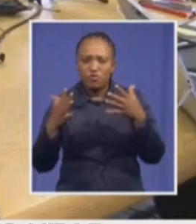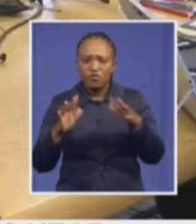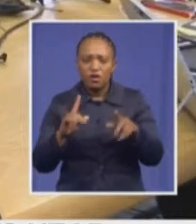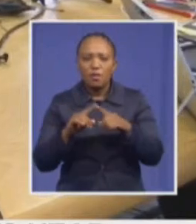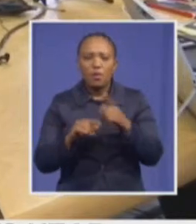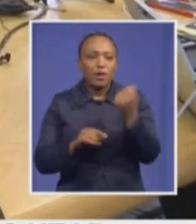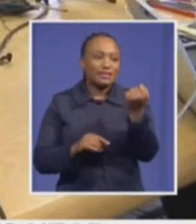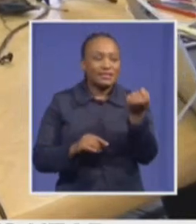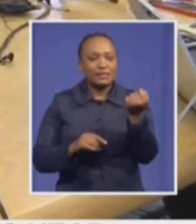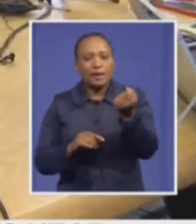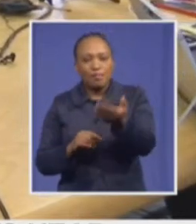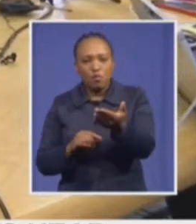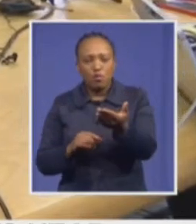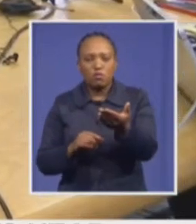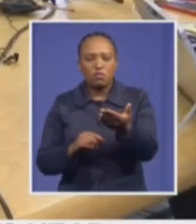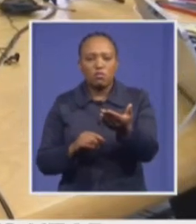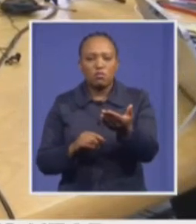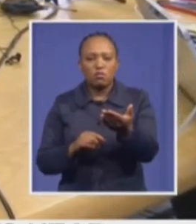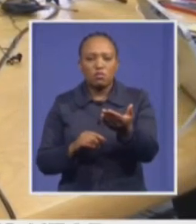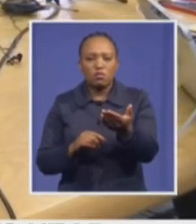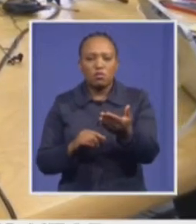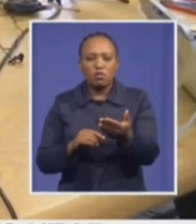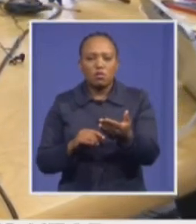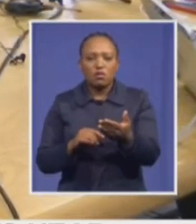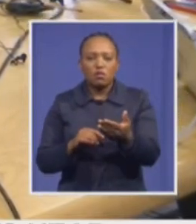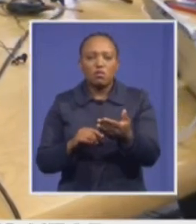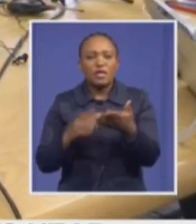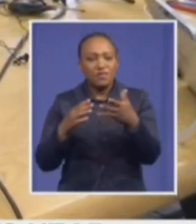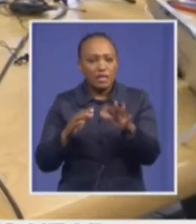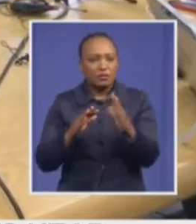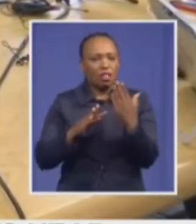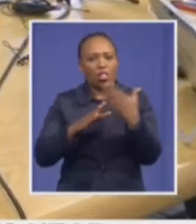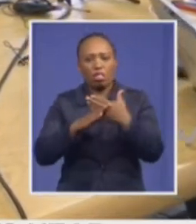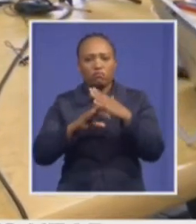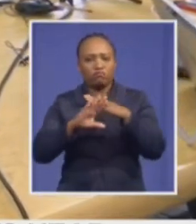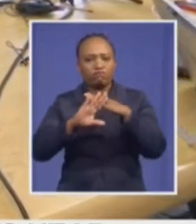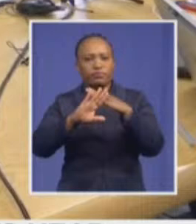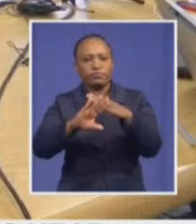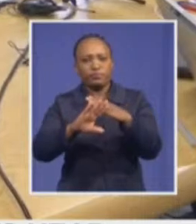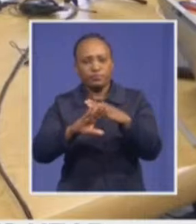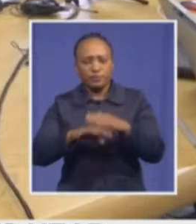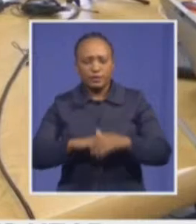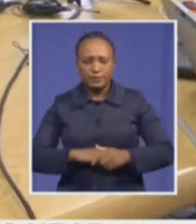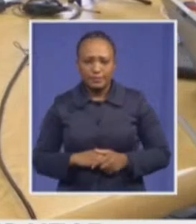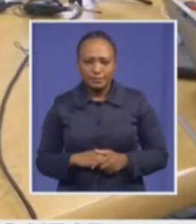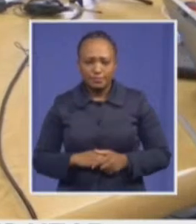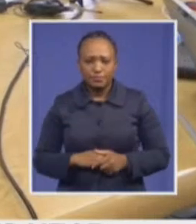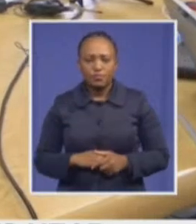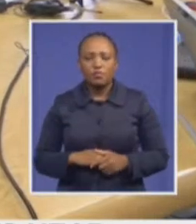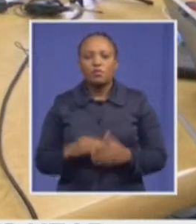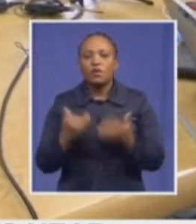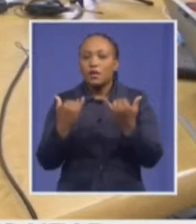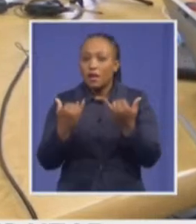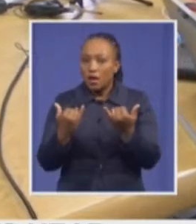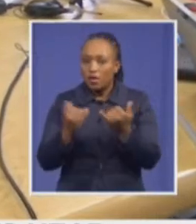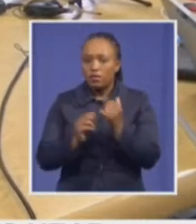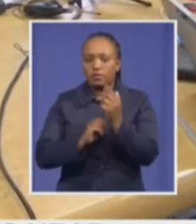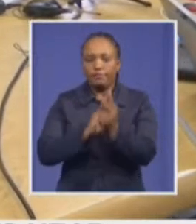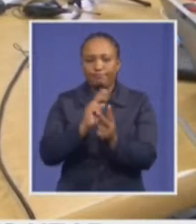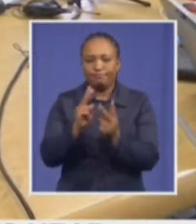the interdict period. Yes. And again, we now know that the